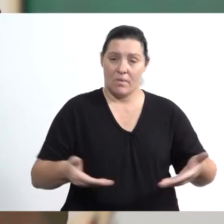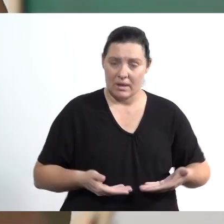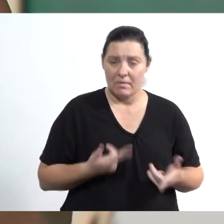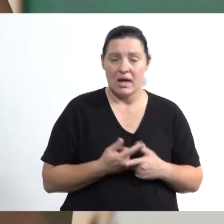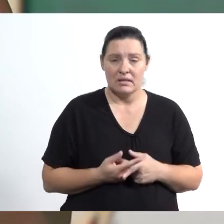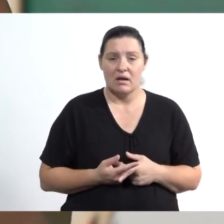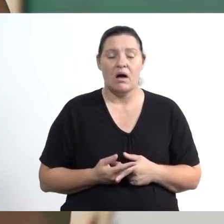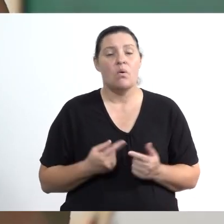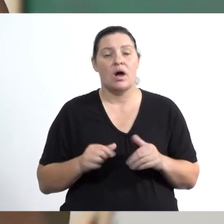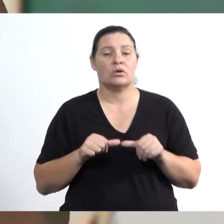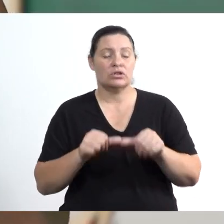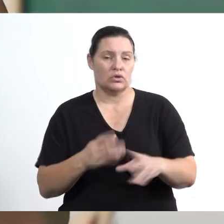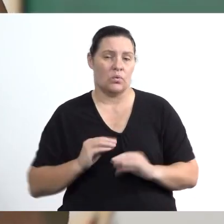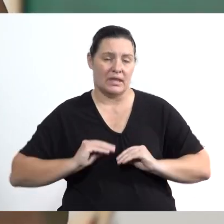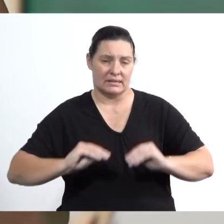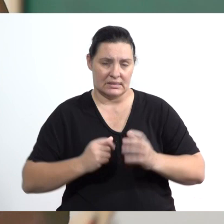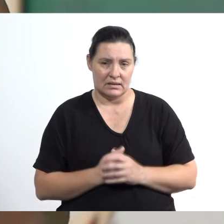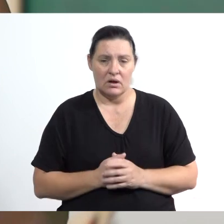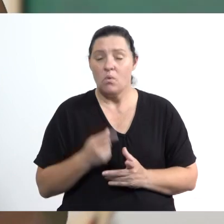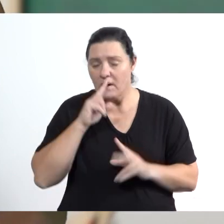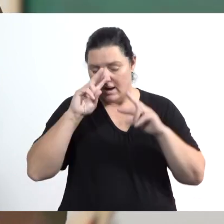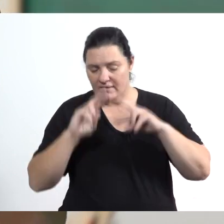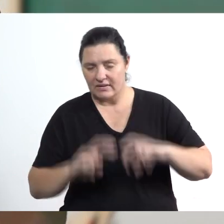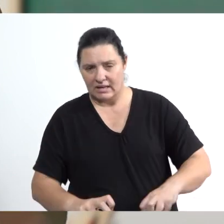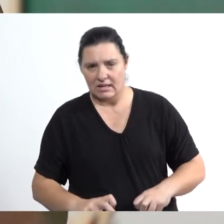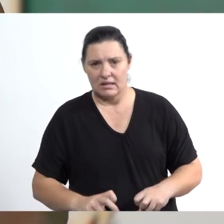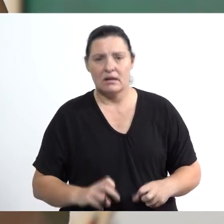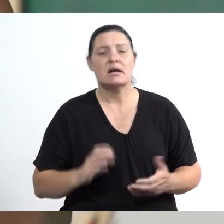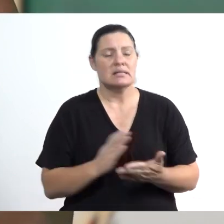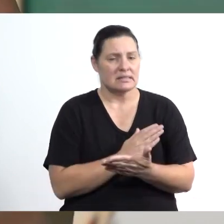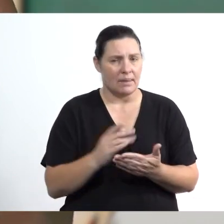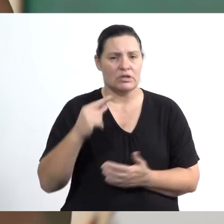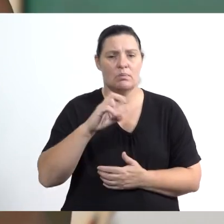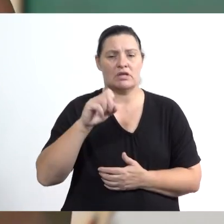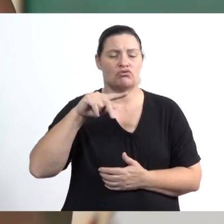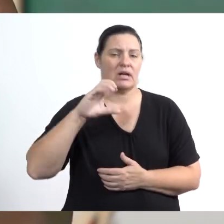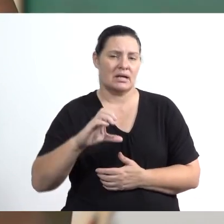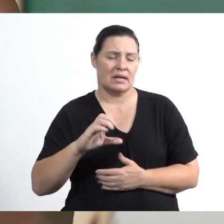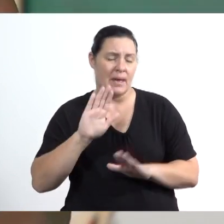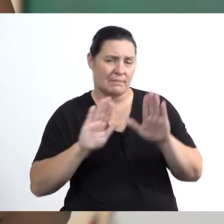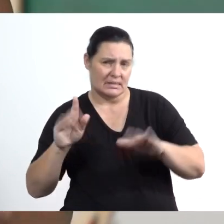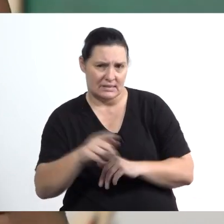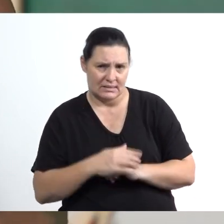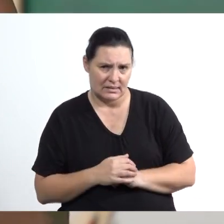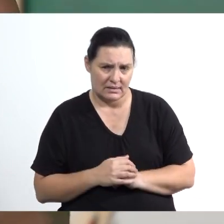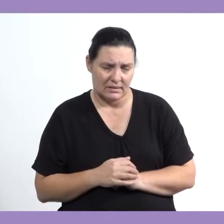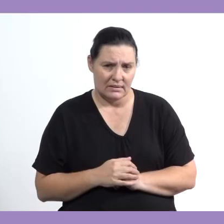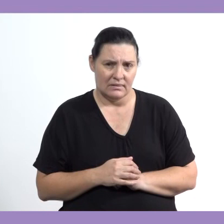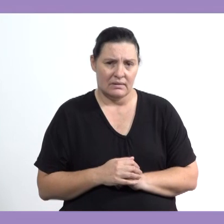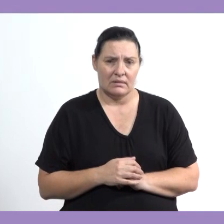Welcome back from the ad break, and let's continue with our lesson. We were investigating some geometric patterns, so let's continue with